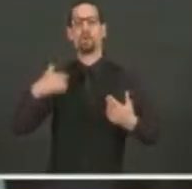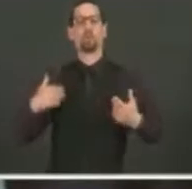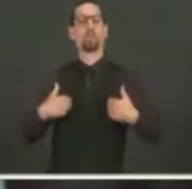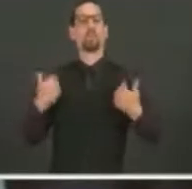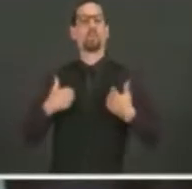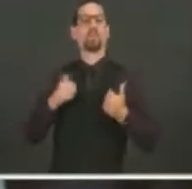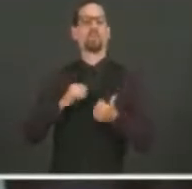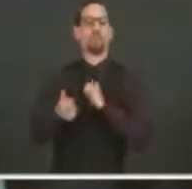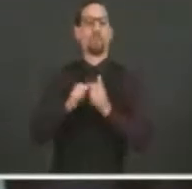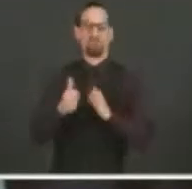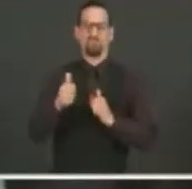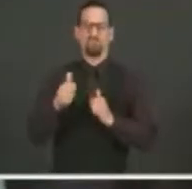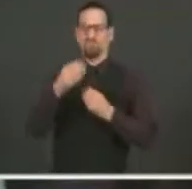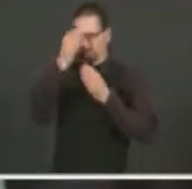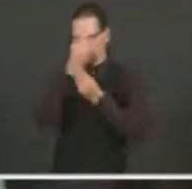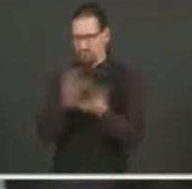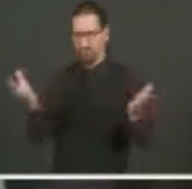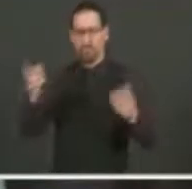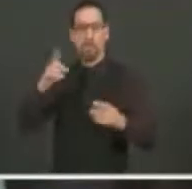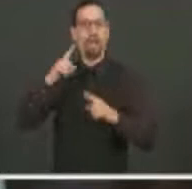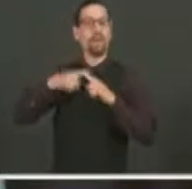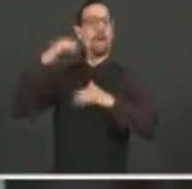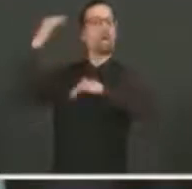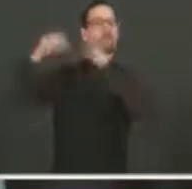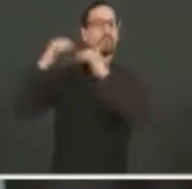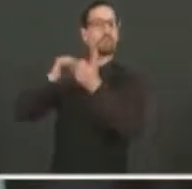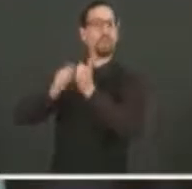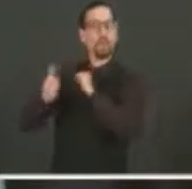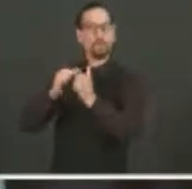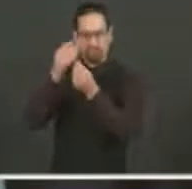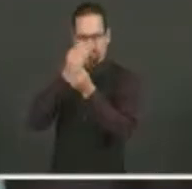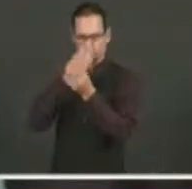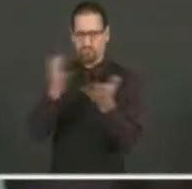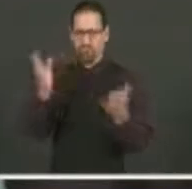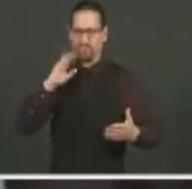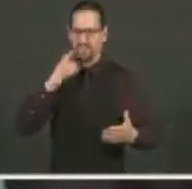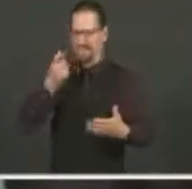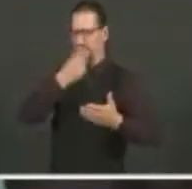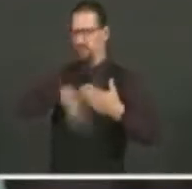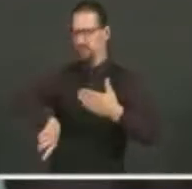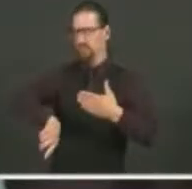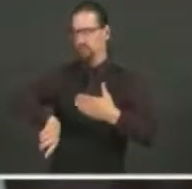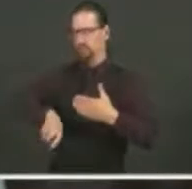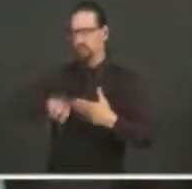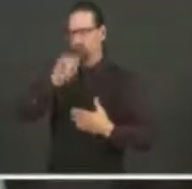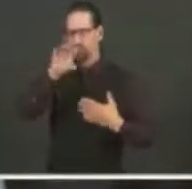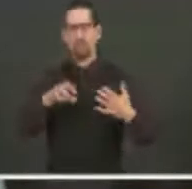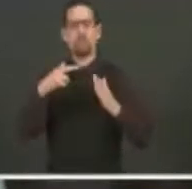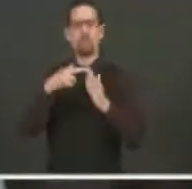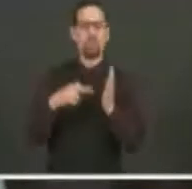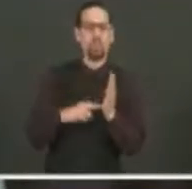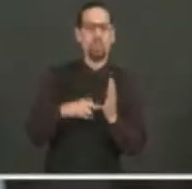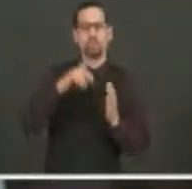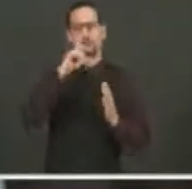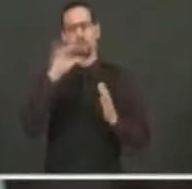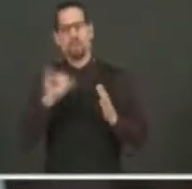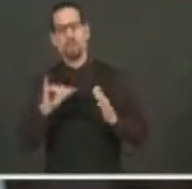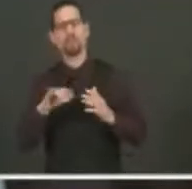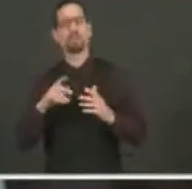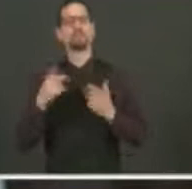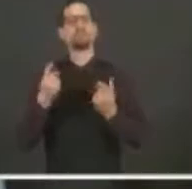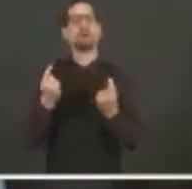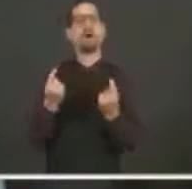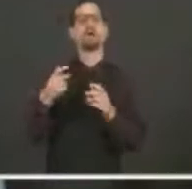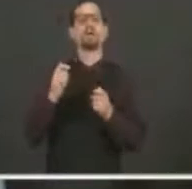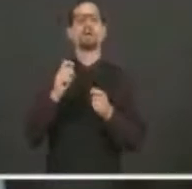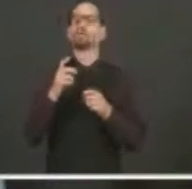adult sports guidance for phase 3. There will be some relaxation there. To be clear, that's just phase 3, which will